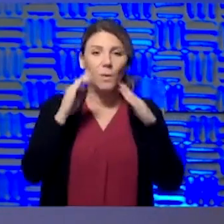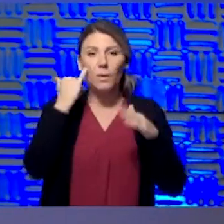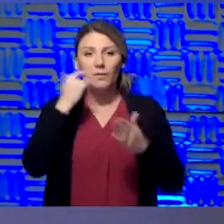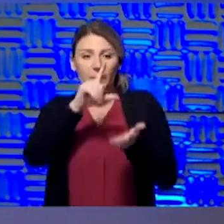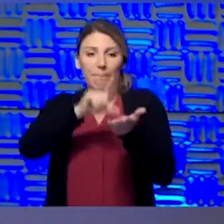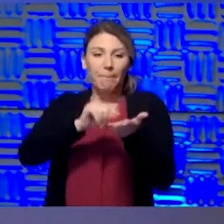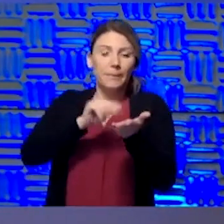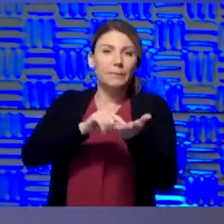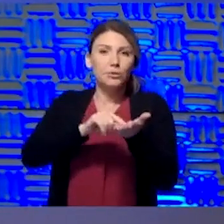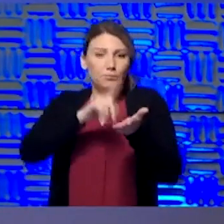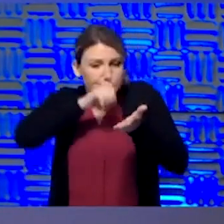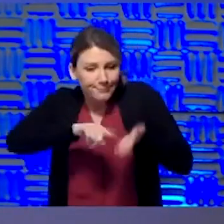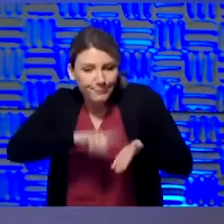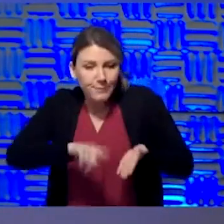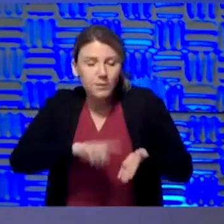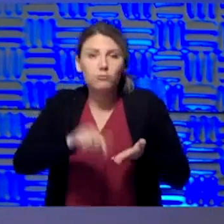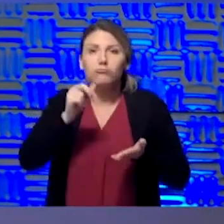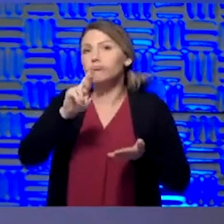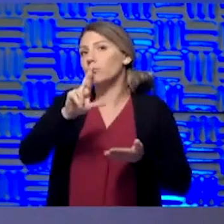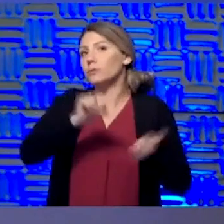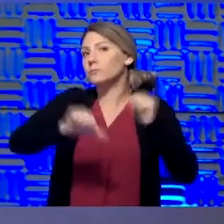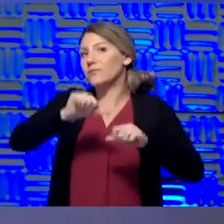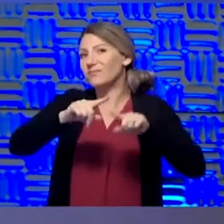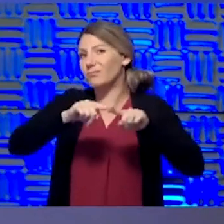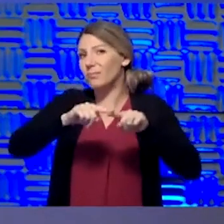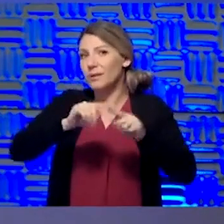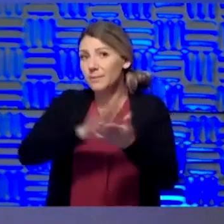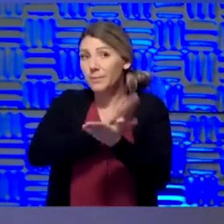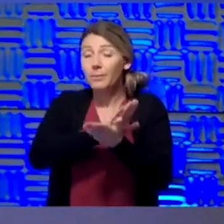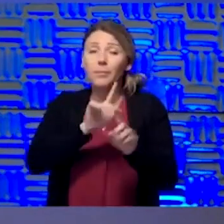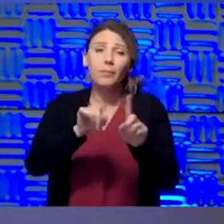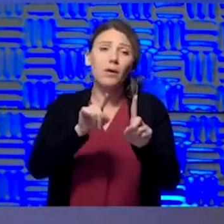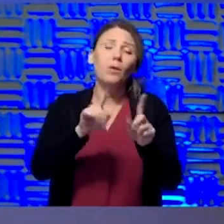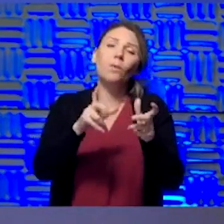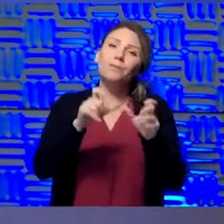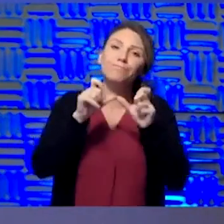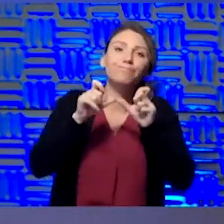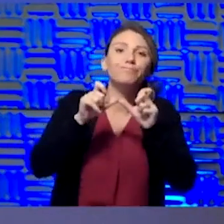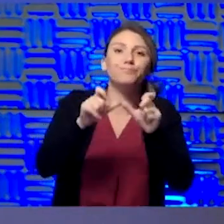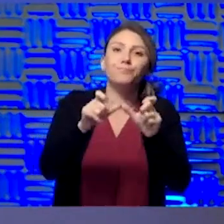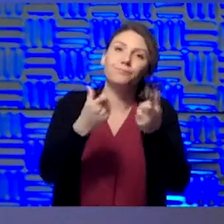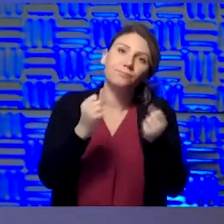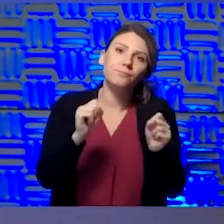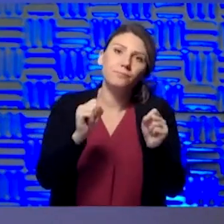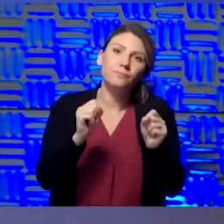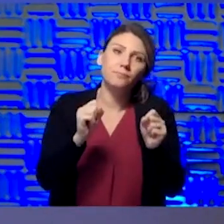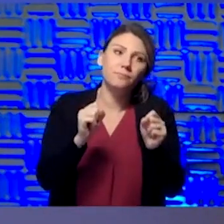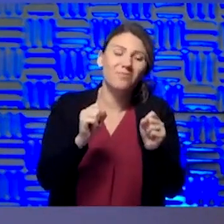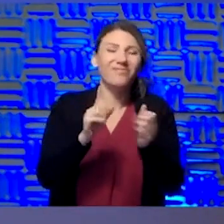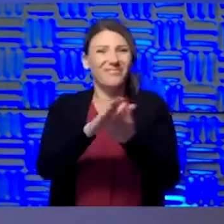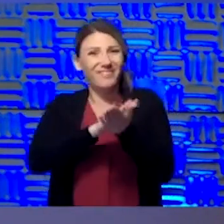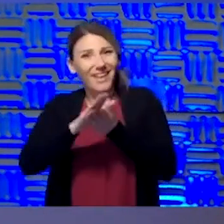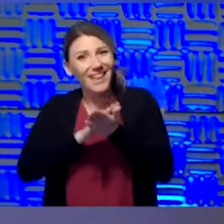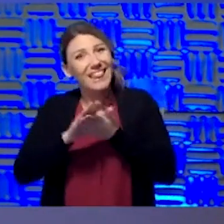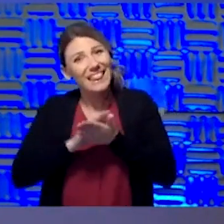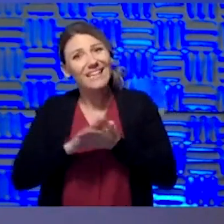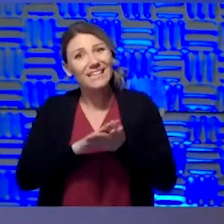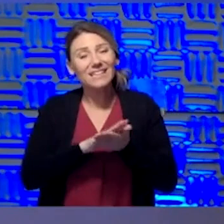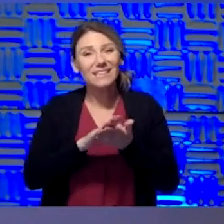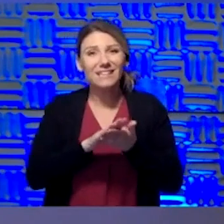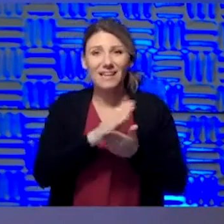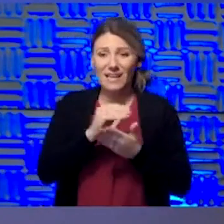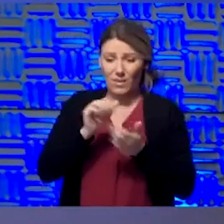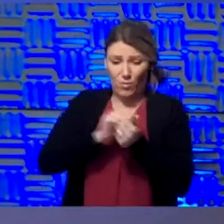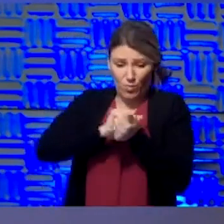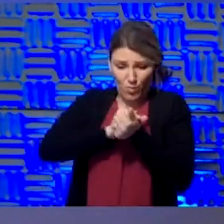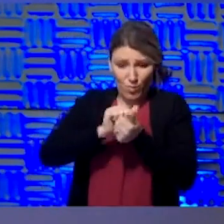or scientific papers on that. Certainly, you want to continue to try and be hygienic and clean, and I think washing